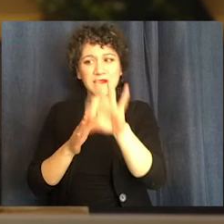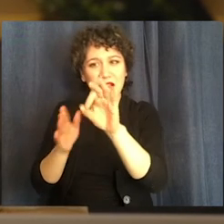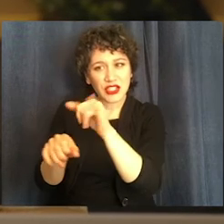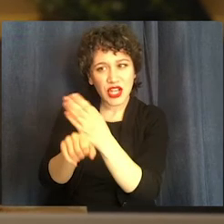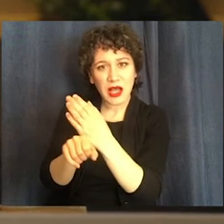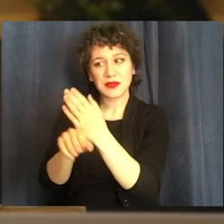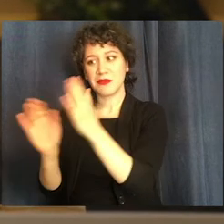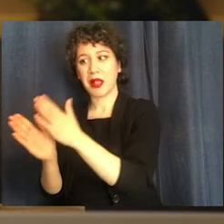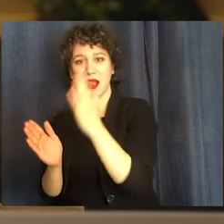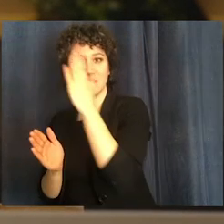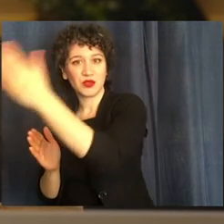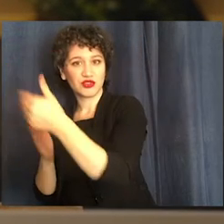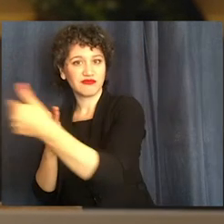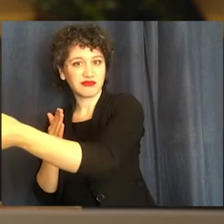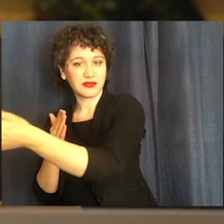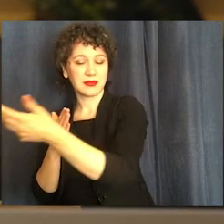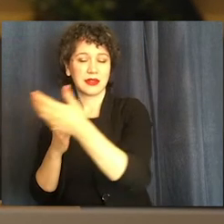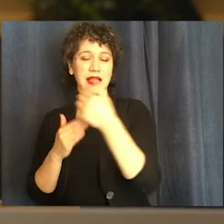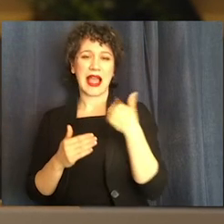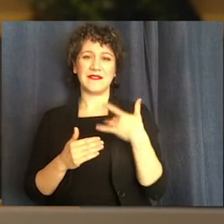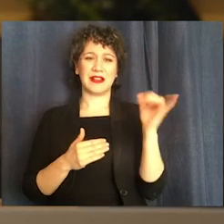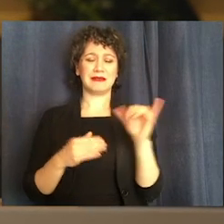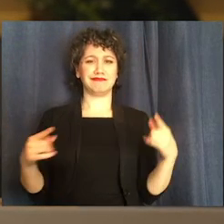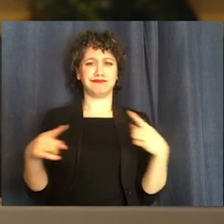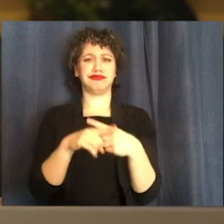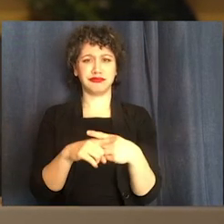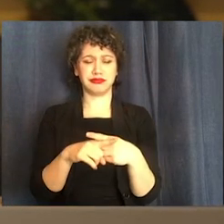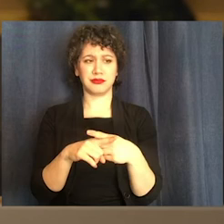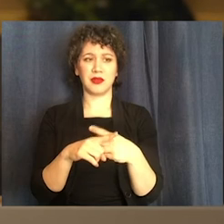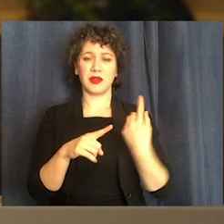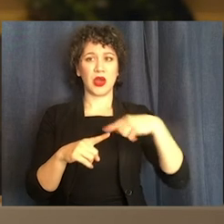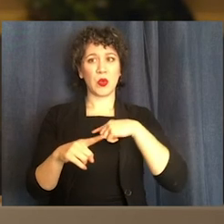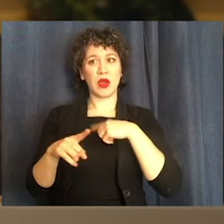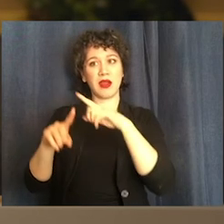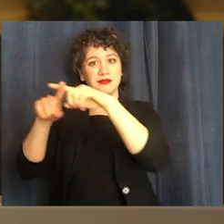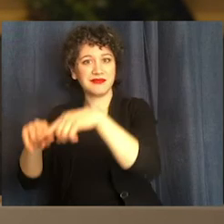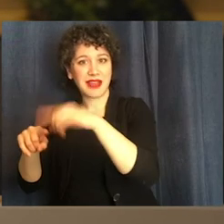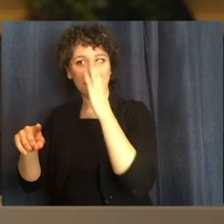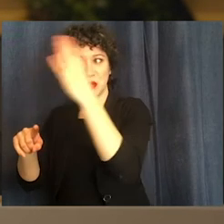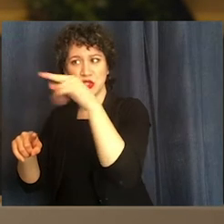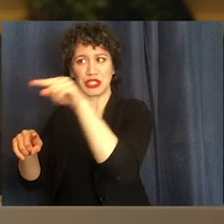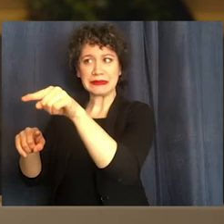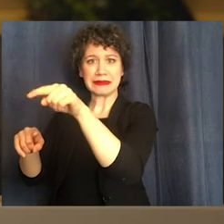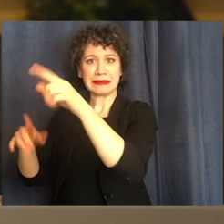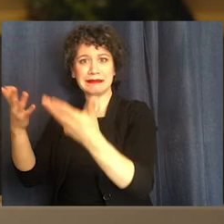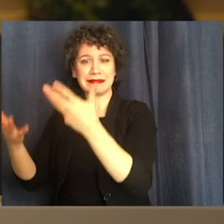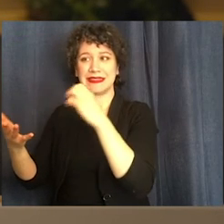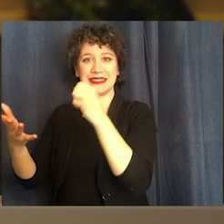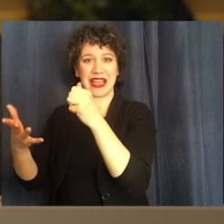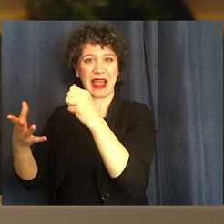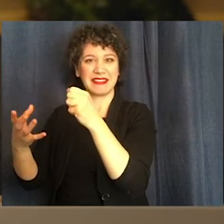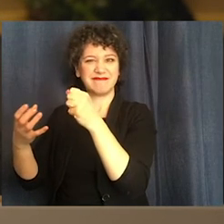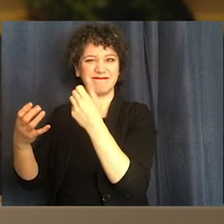expected, but we'll carry into it the skills that we have learned here at Palmer High School, and I hope to see all of you someday when we can catch up face